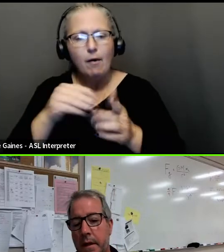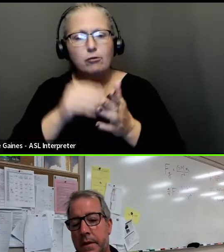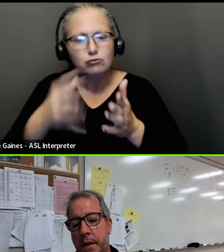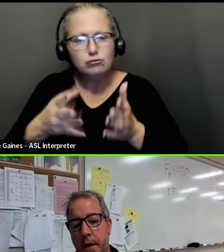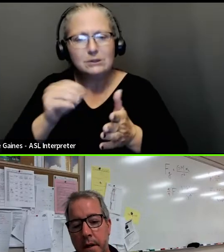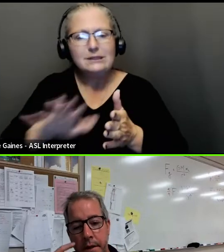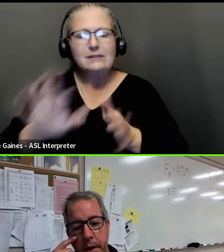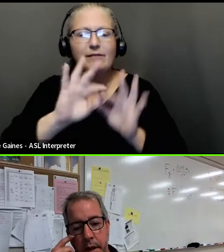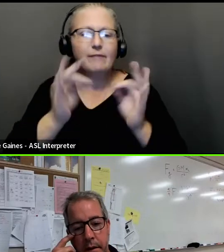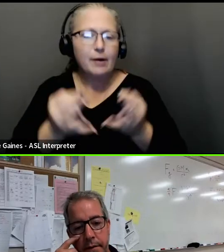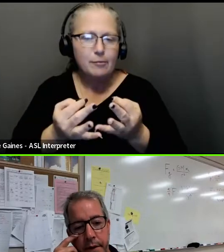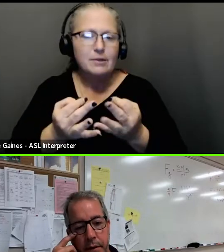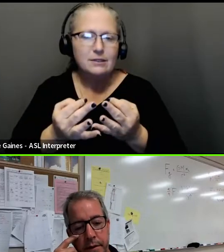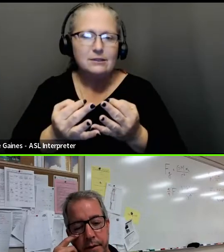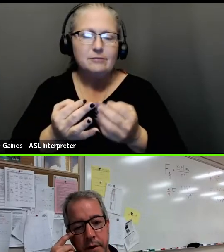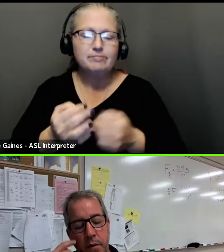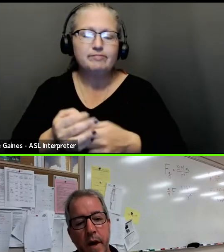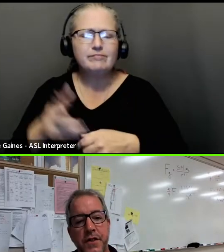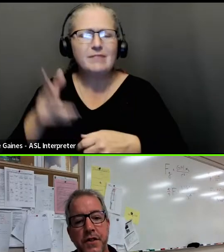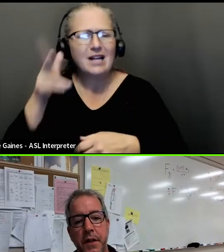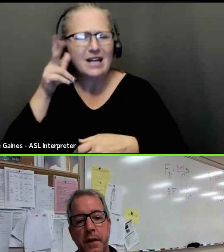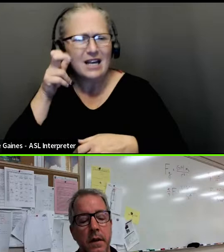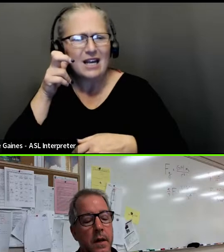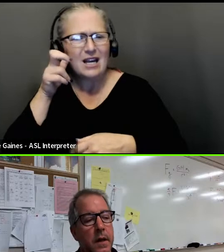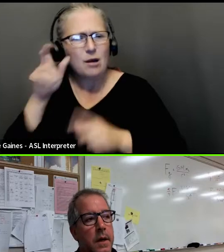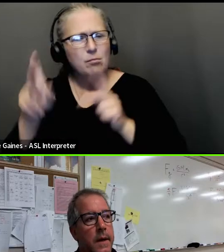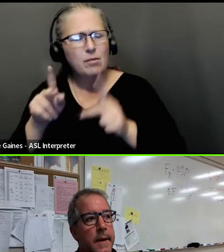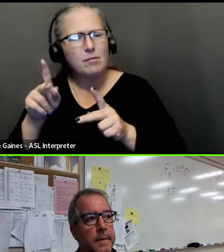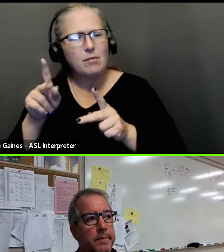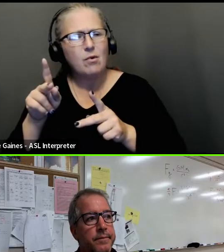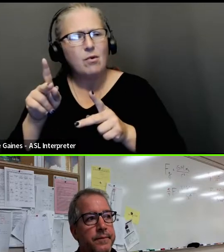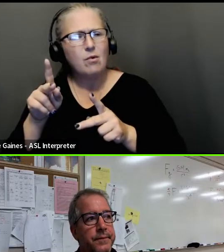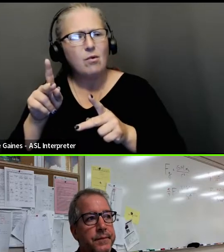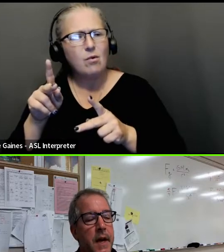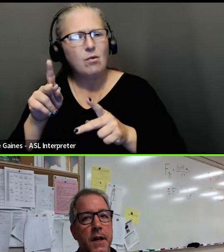So to hear folks question